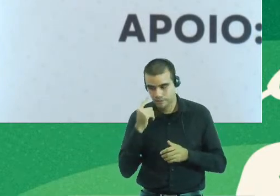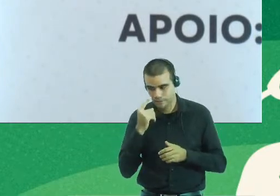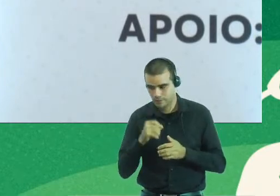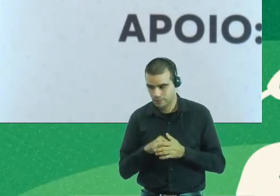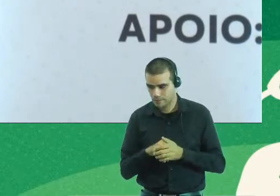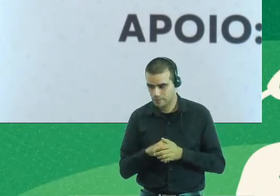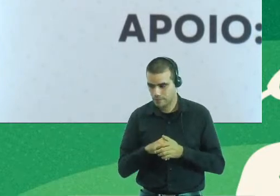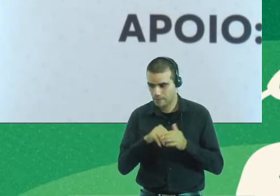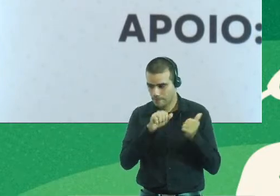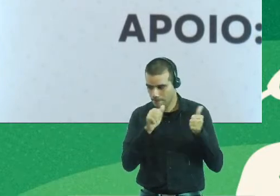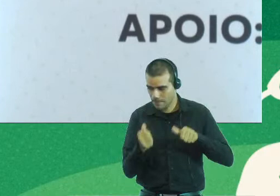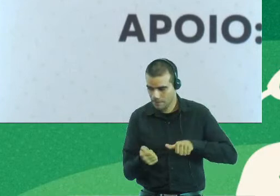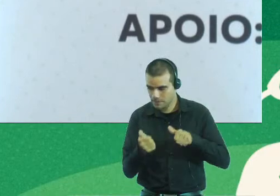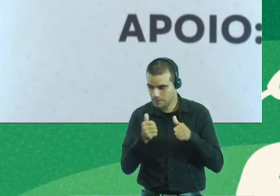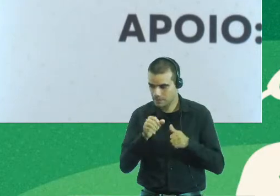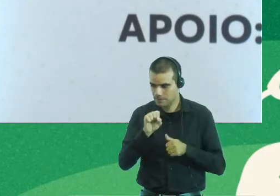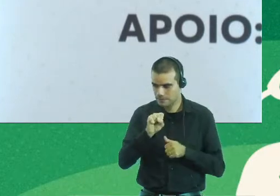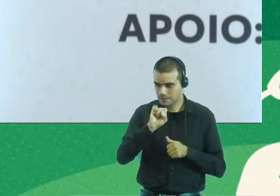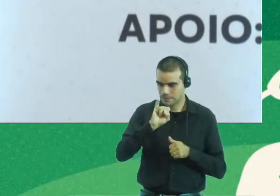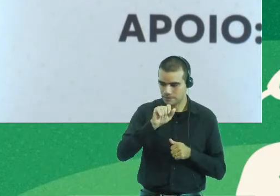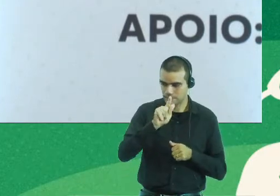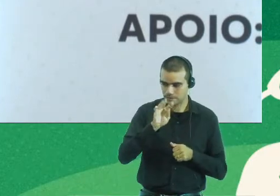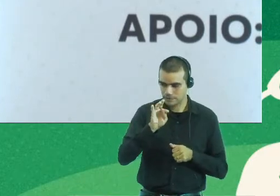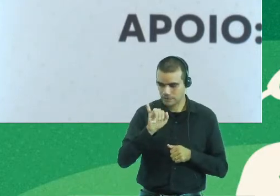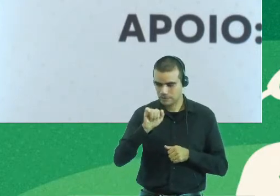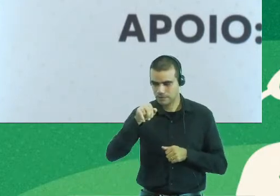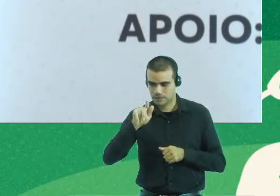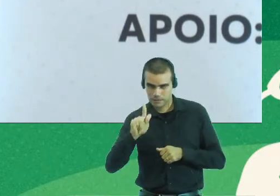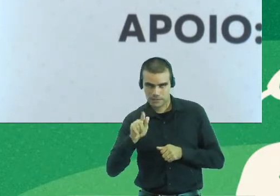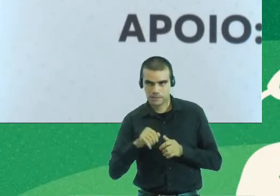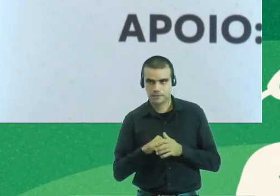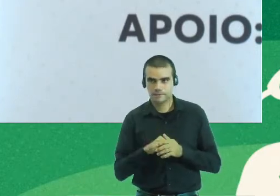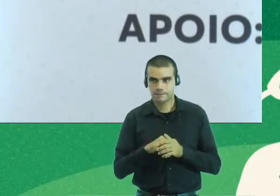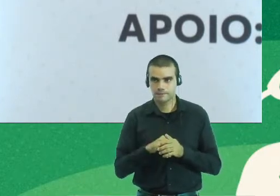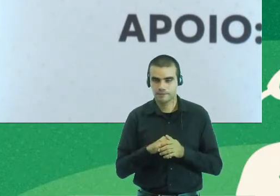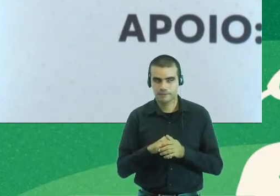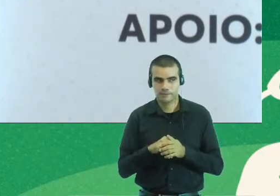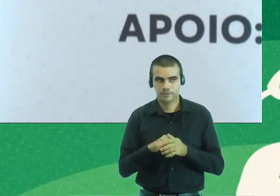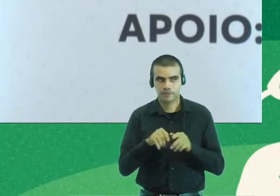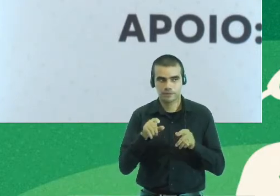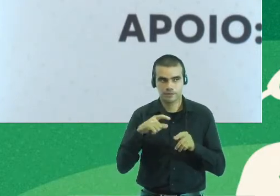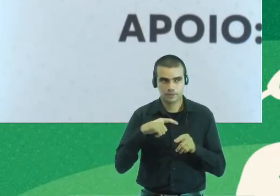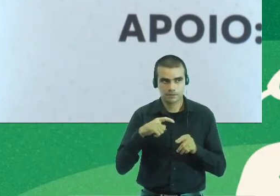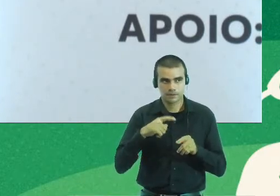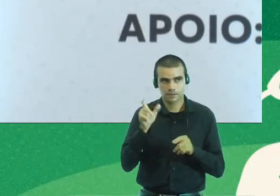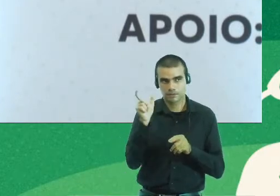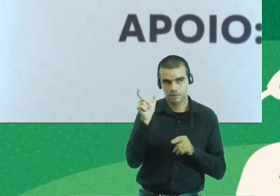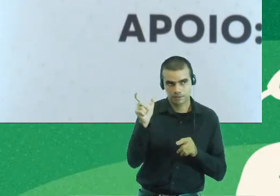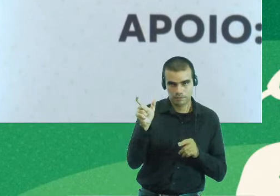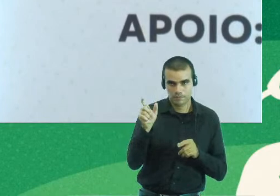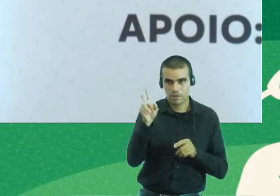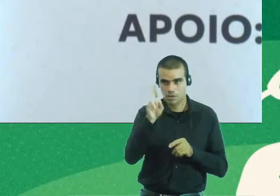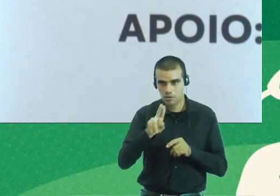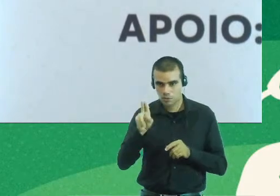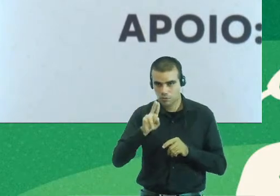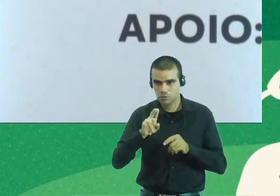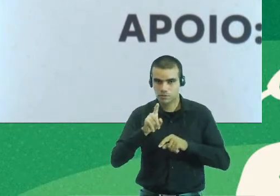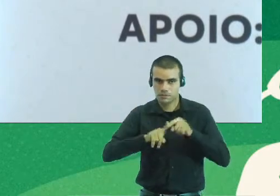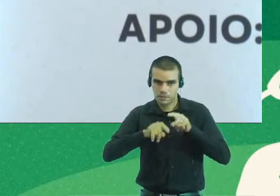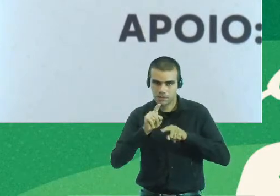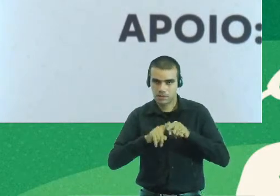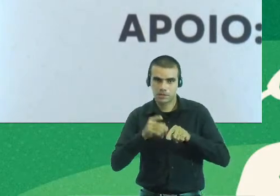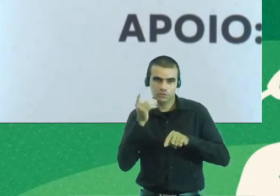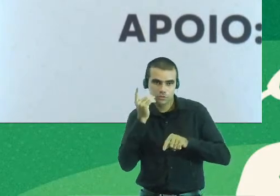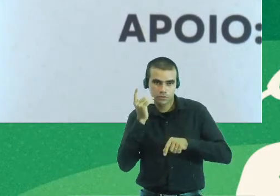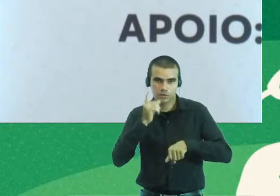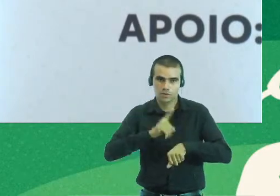And here I'm going to parse that string and turn it into a datetime object. So I'm going to use a library called